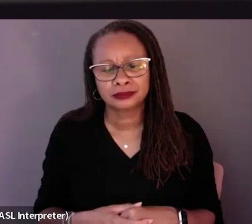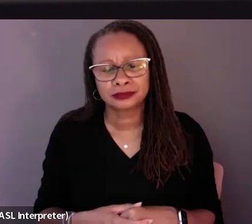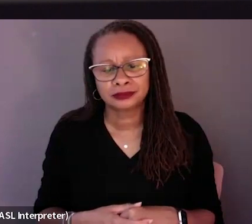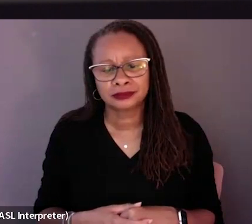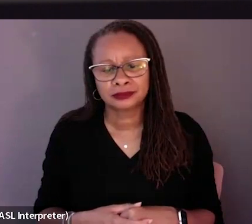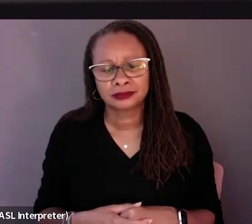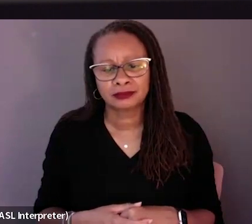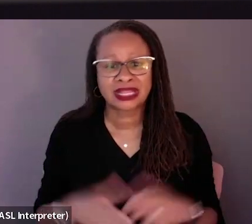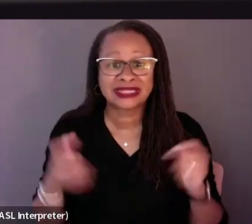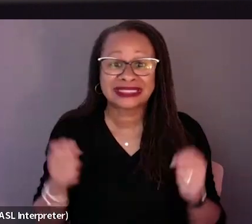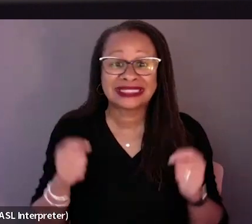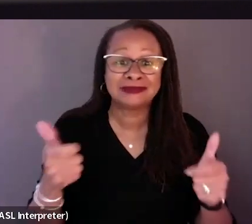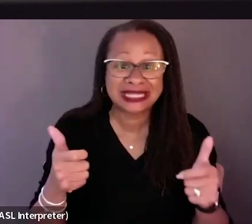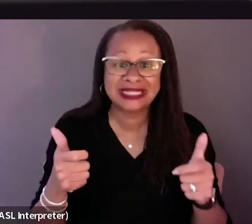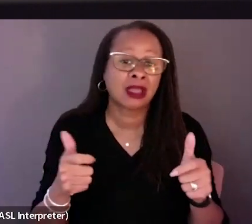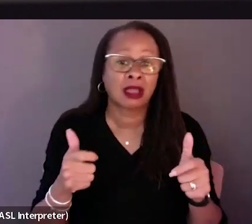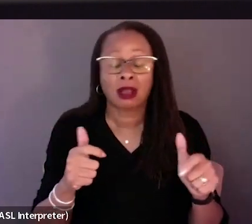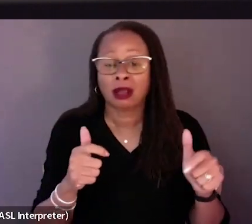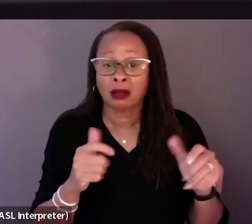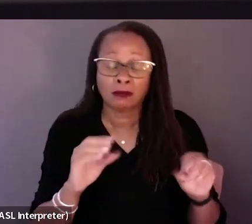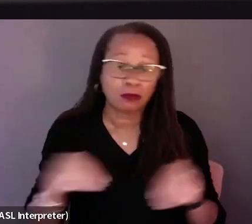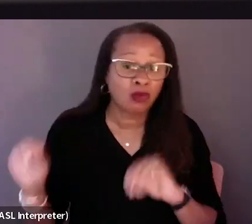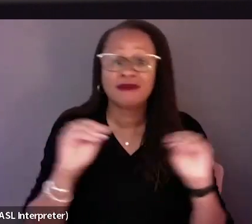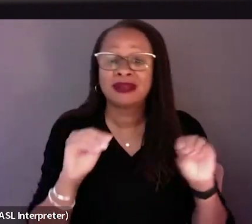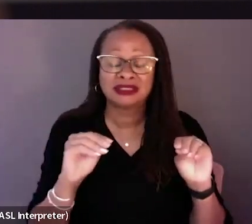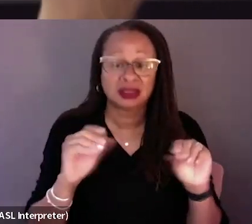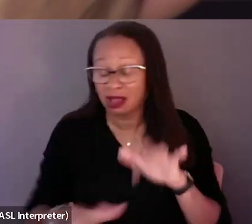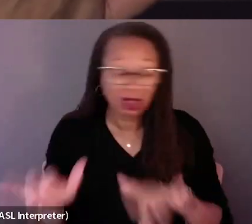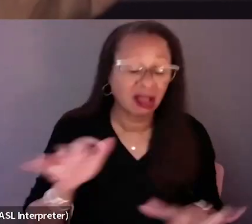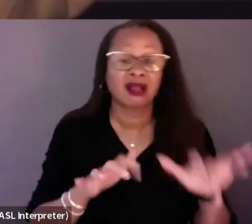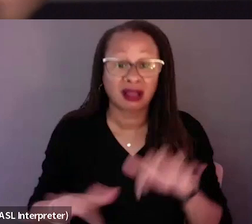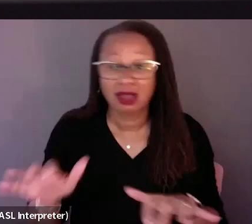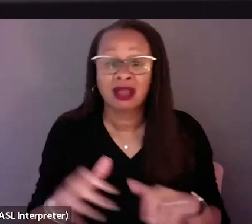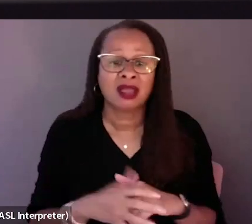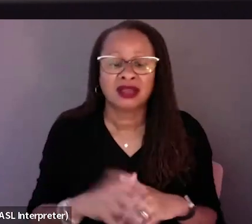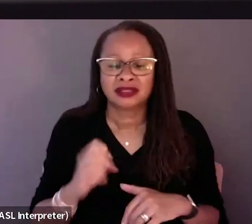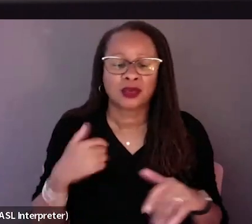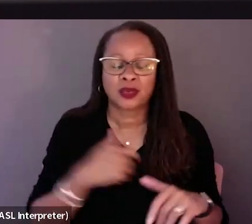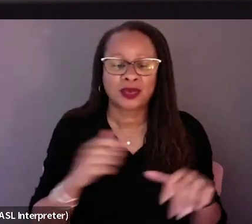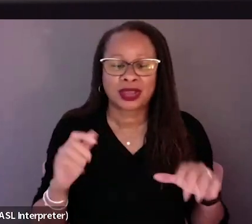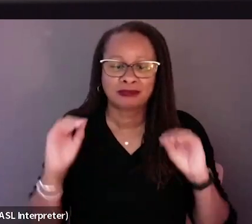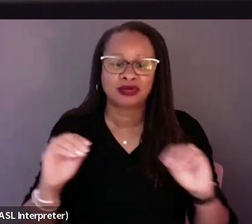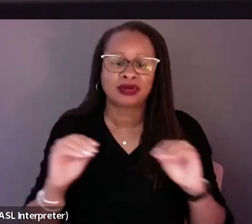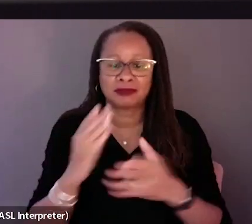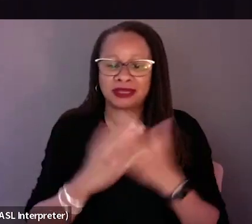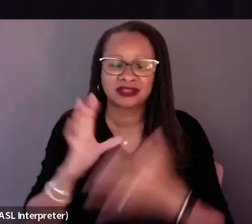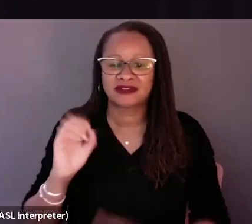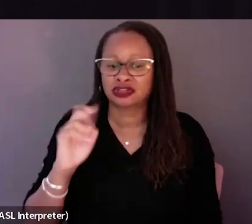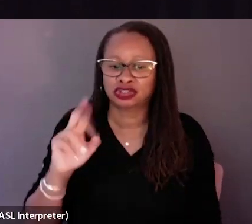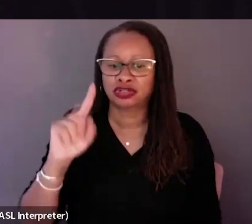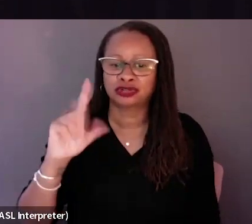like speedy movements of music, like she's like really good. So we just put like a piece of concerto with this